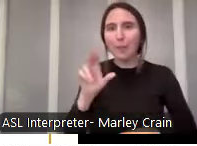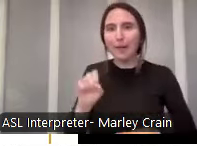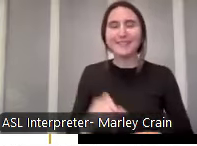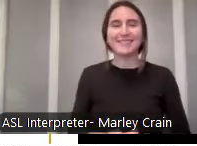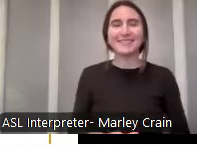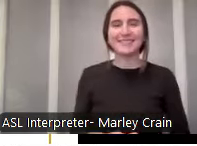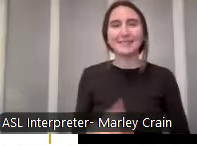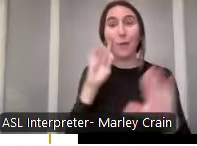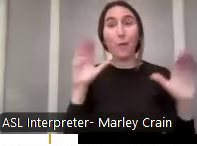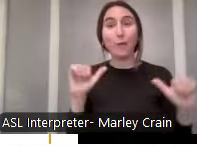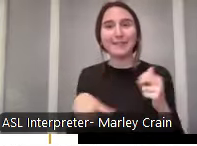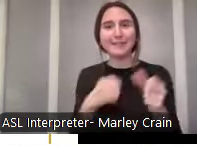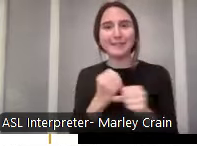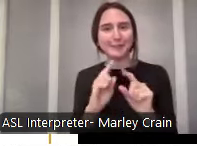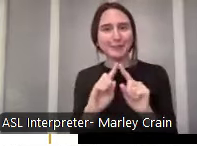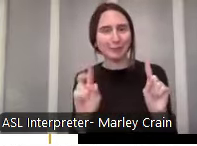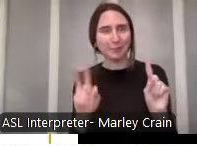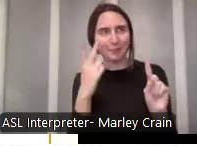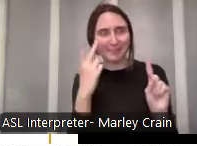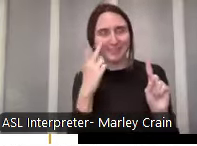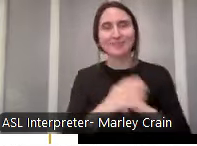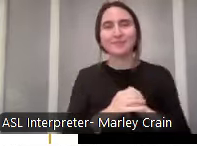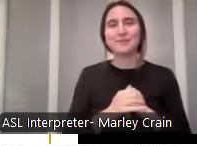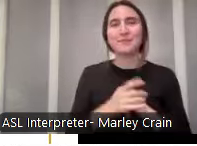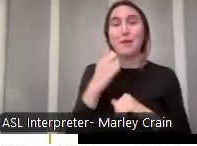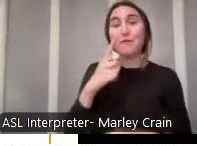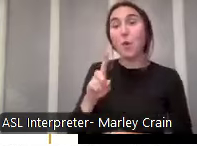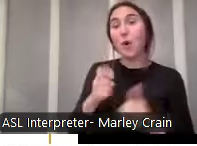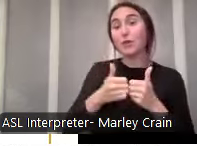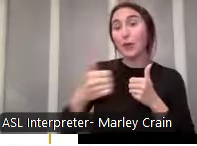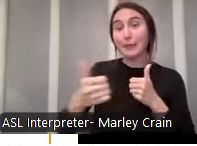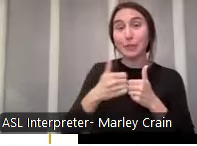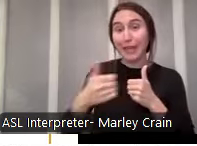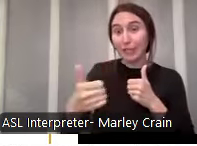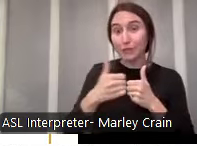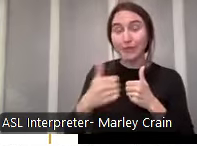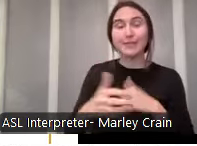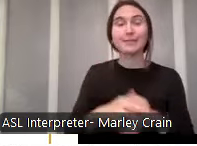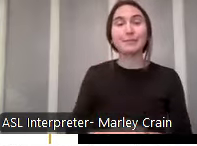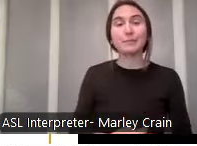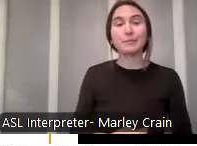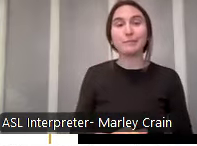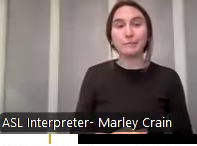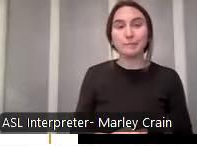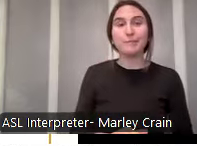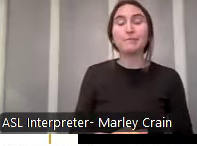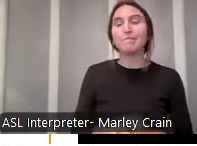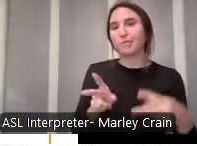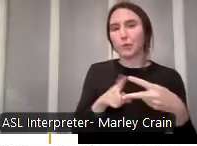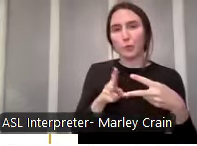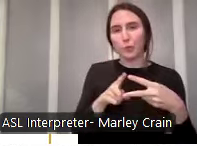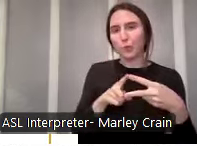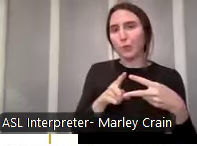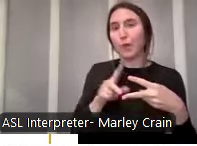To find out about transportation, as I just mentioned, you need to be able to either call your child's